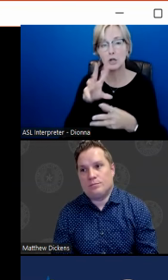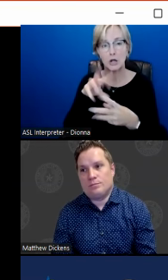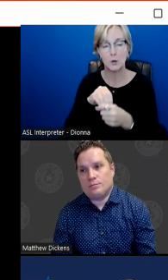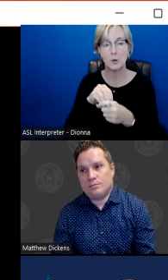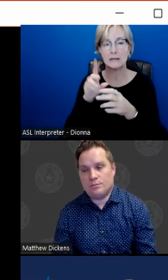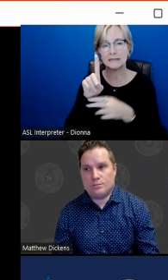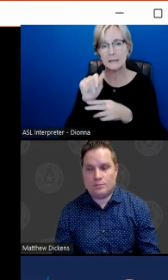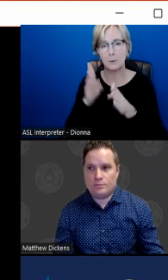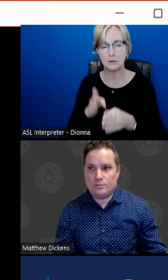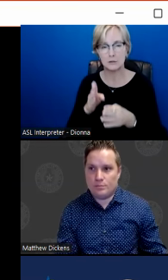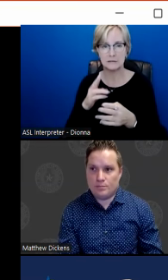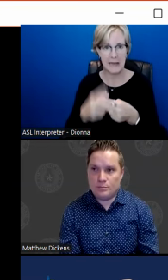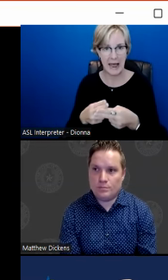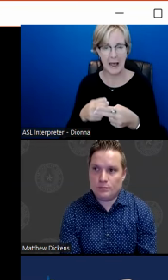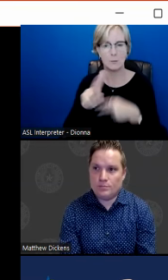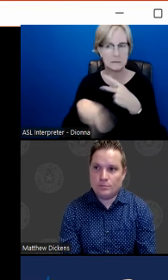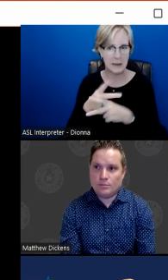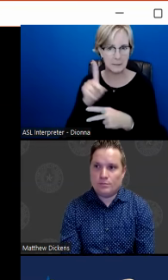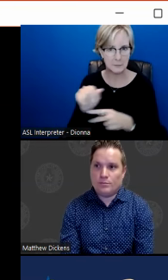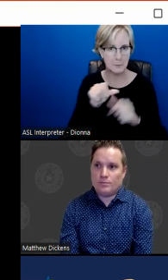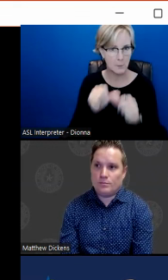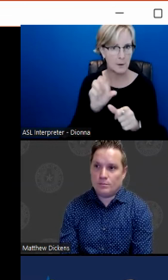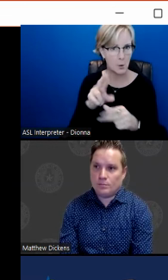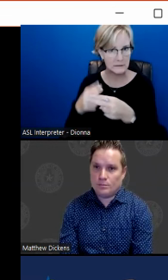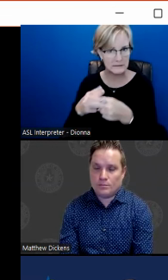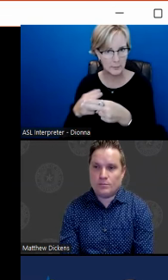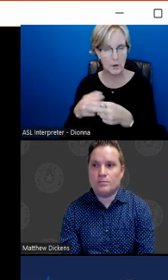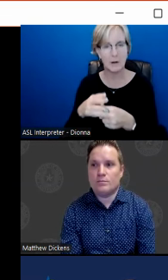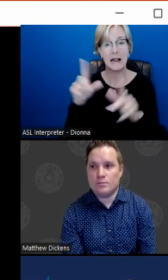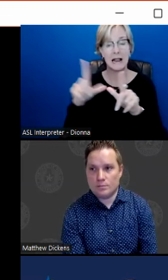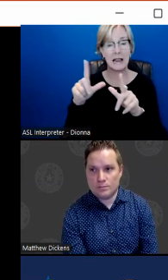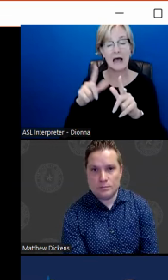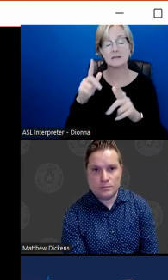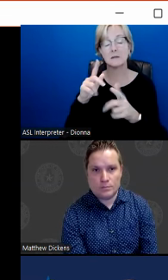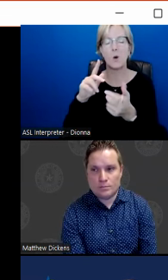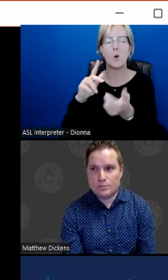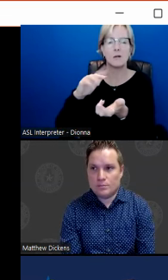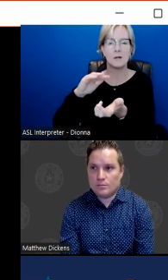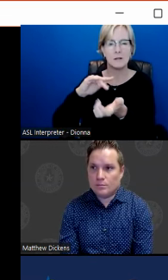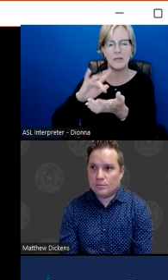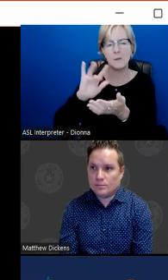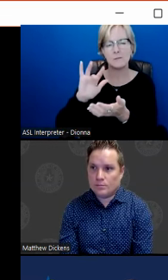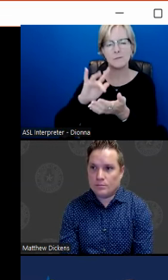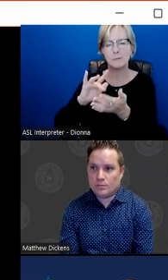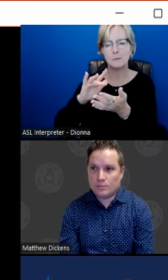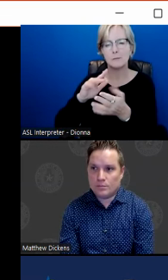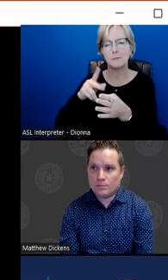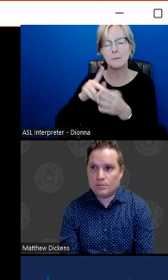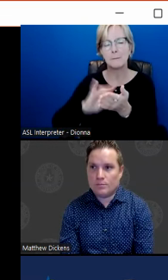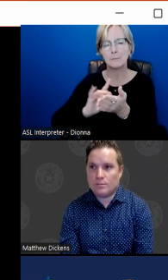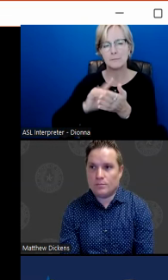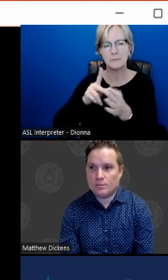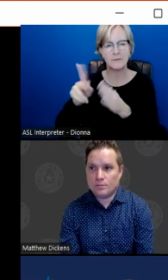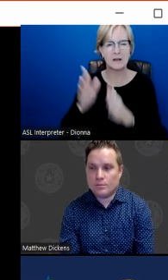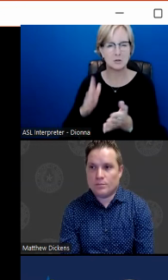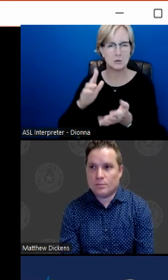name, type of disability, whether permanent or temporary, the licensed medical professional's title as defined above, or